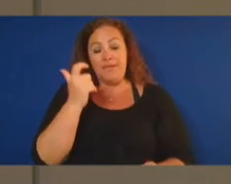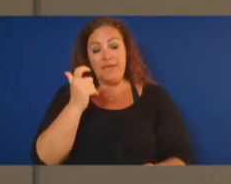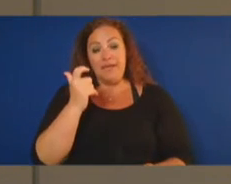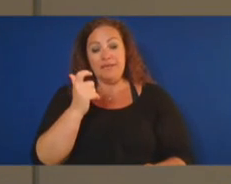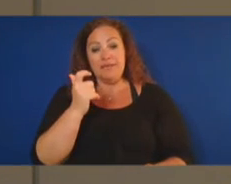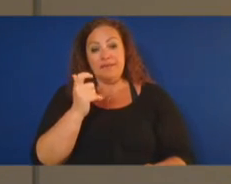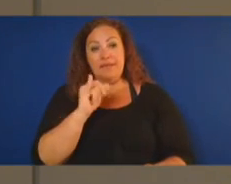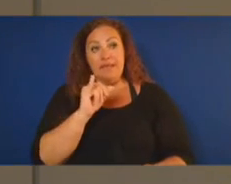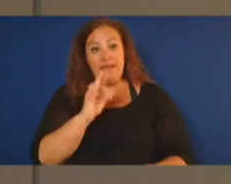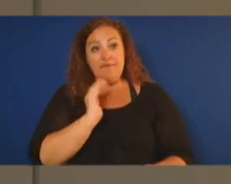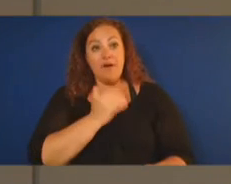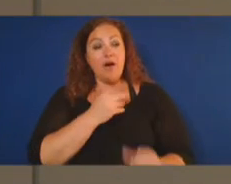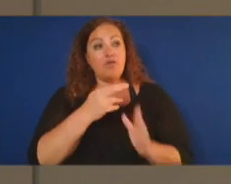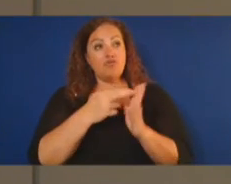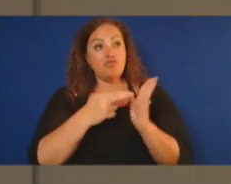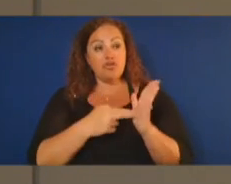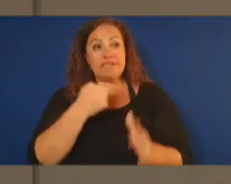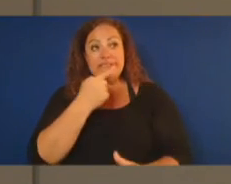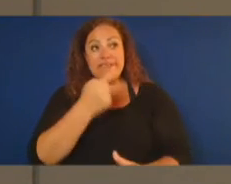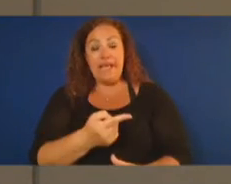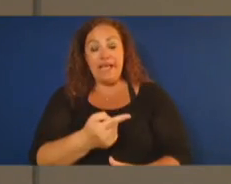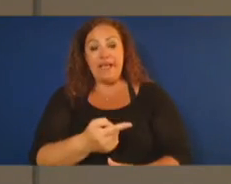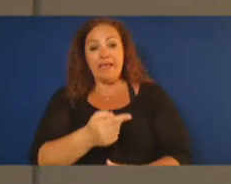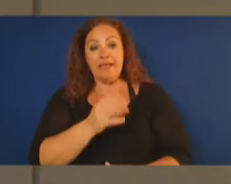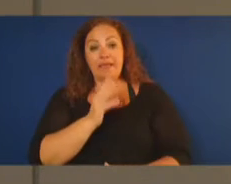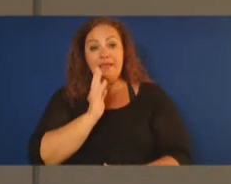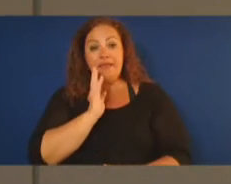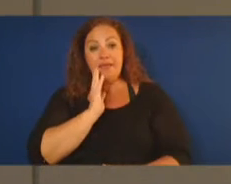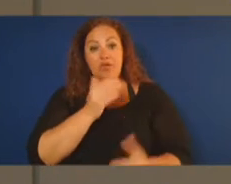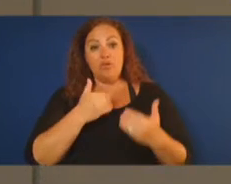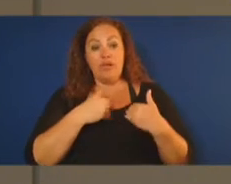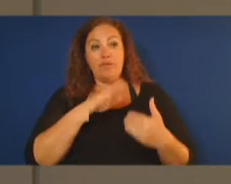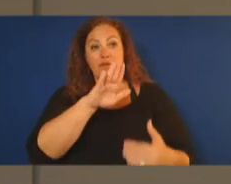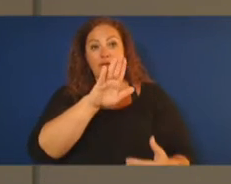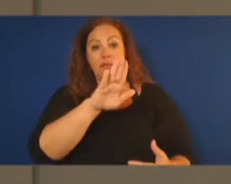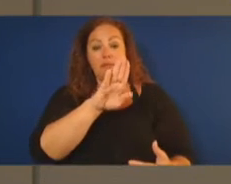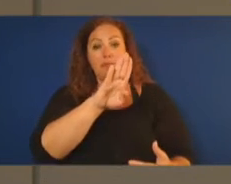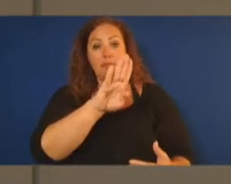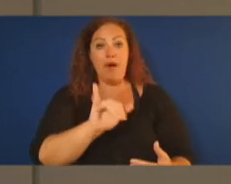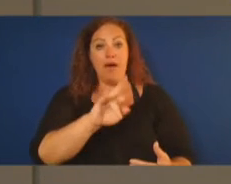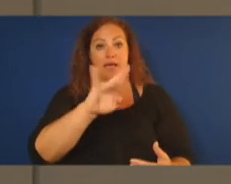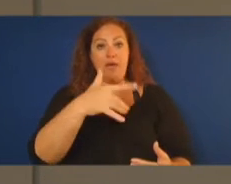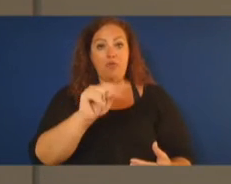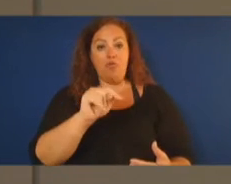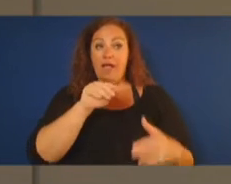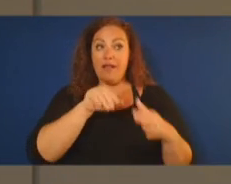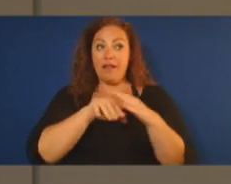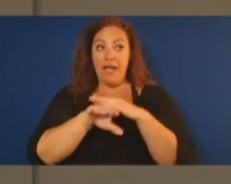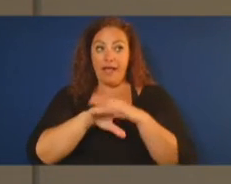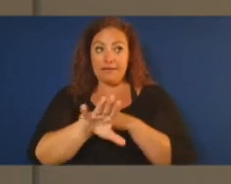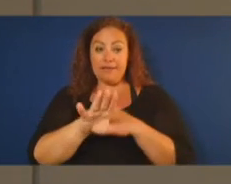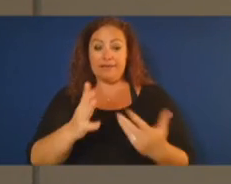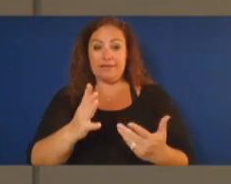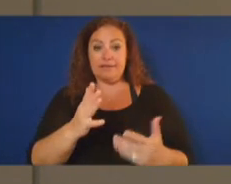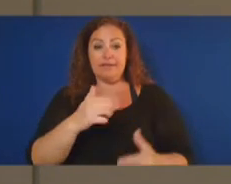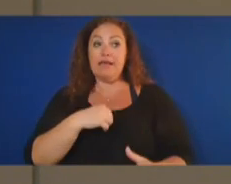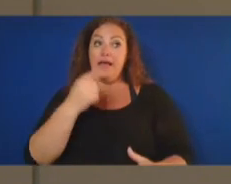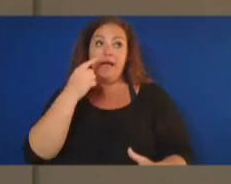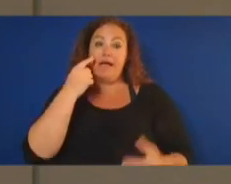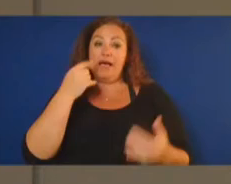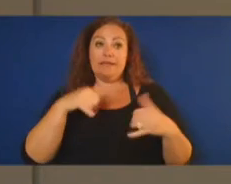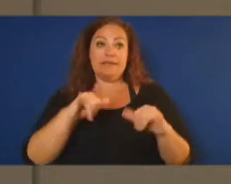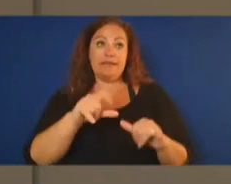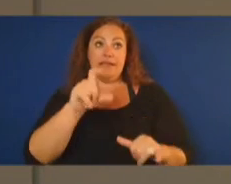our rules are stating that you will have you know by right access then I still inevitably have to be a